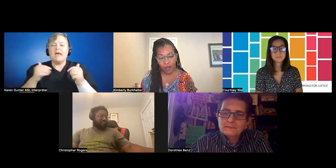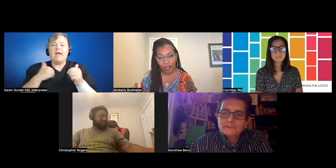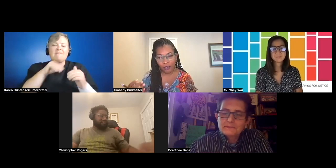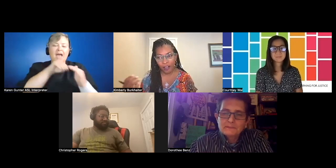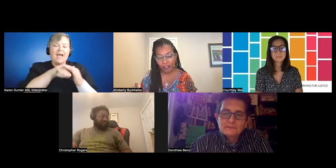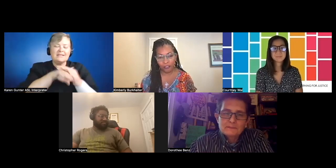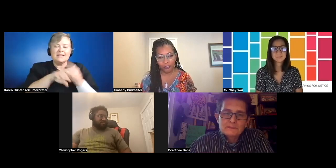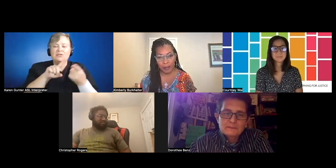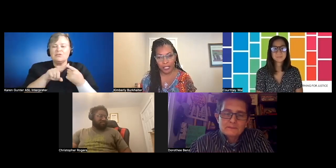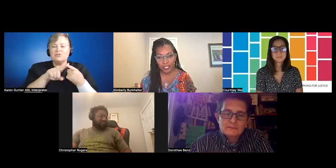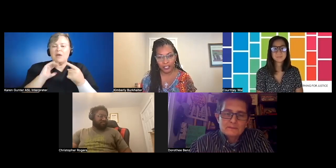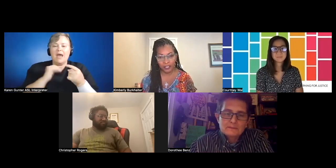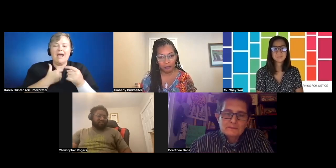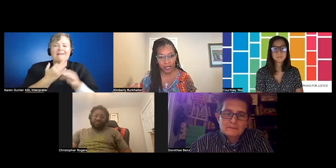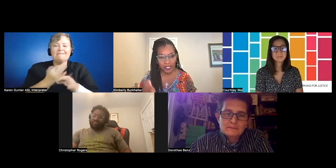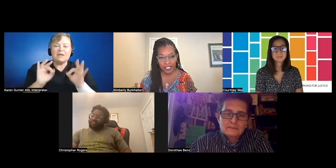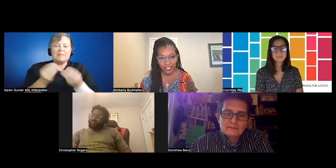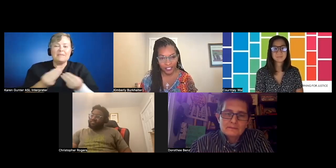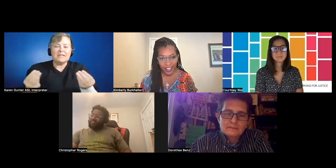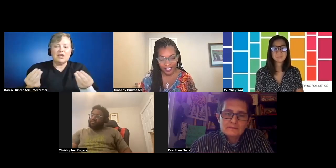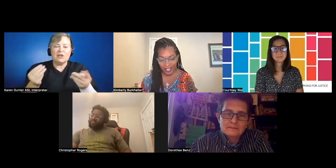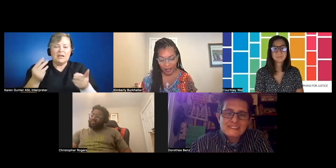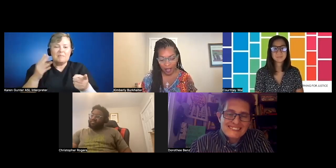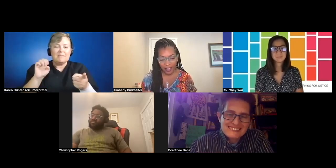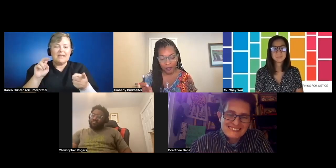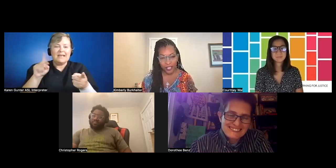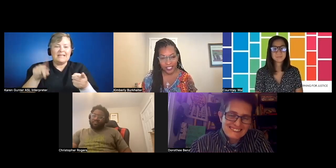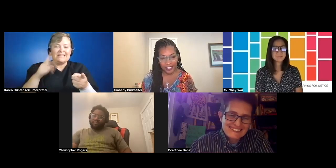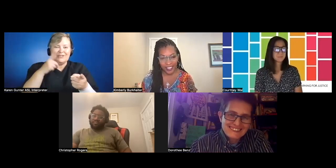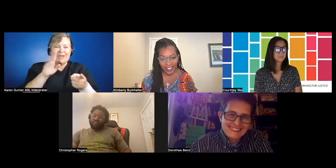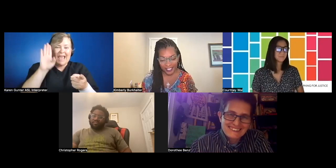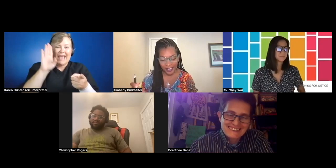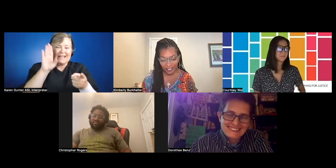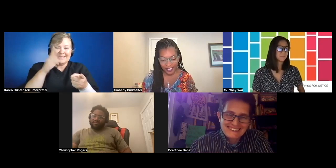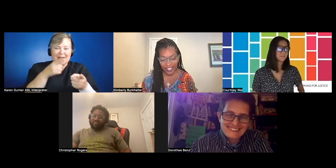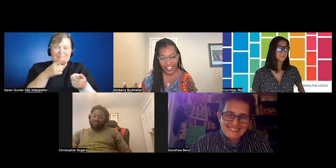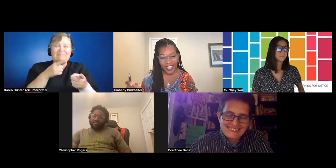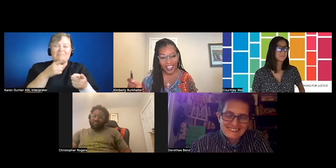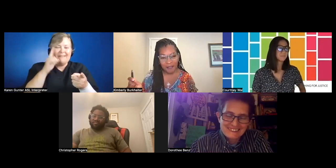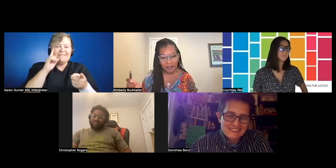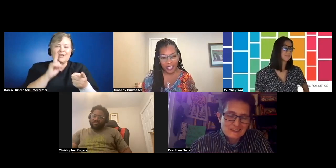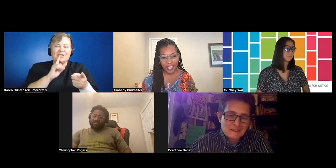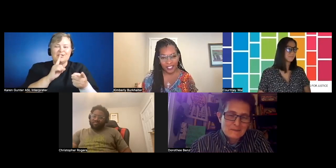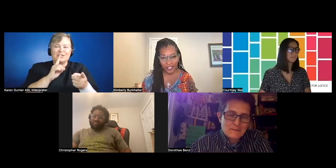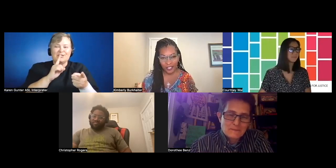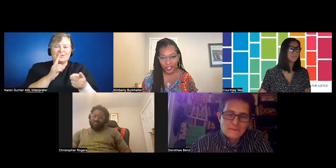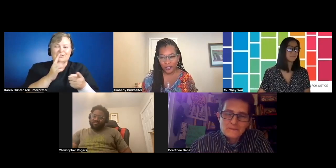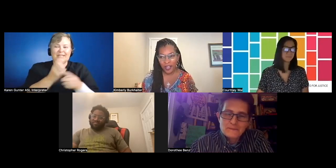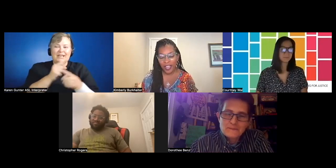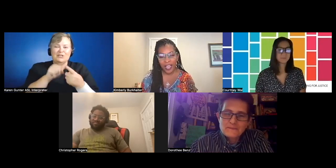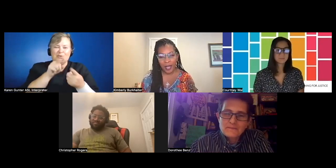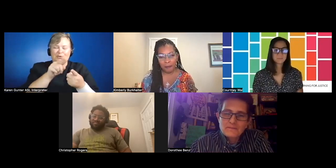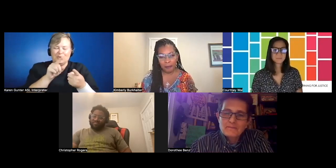to our free materials. Benz, I see your hands up. I am going to definitely get to